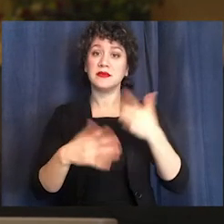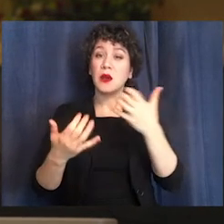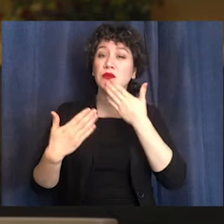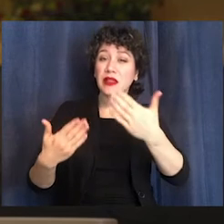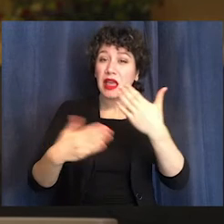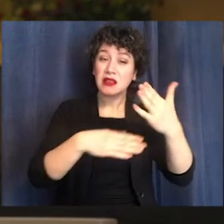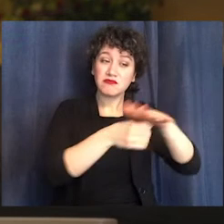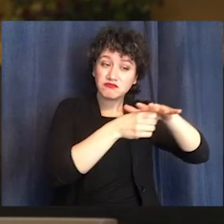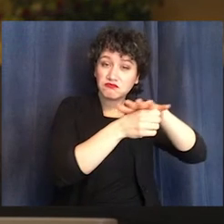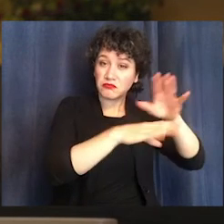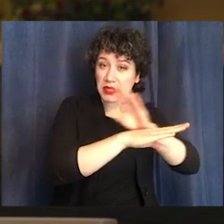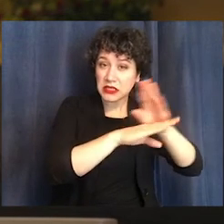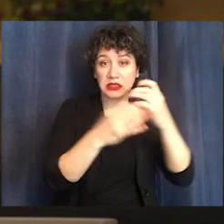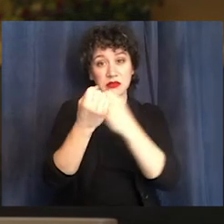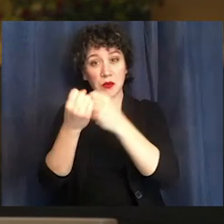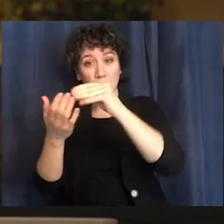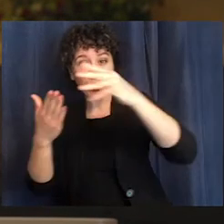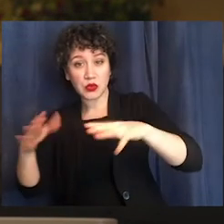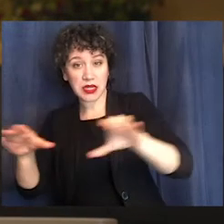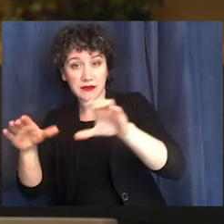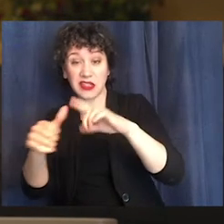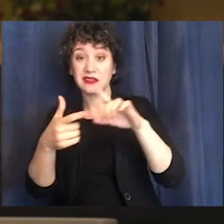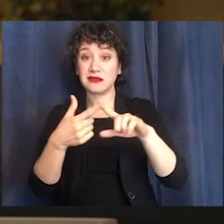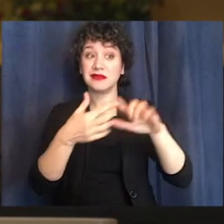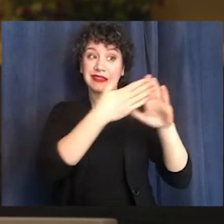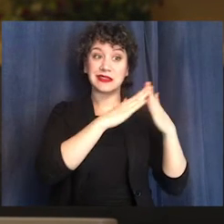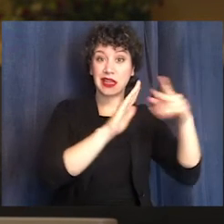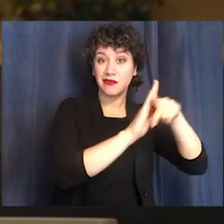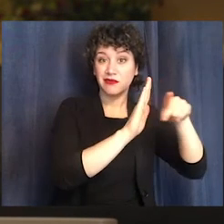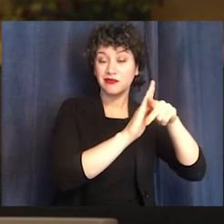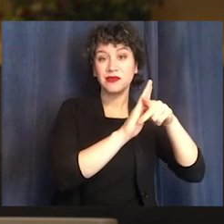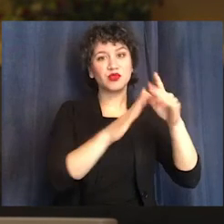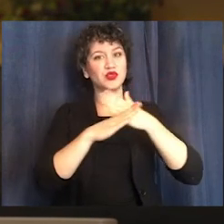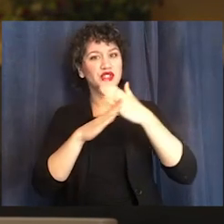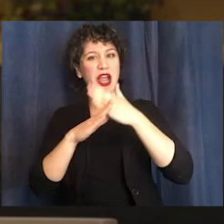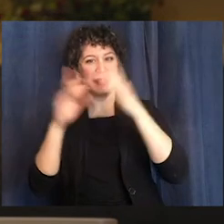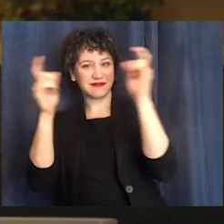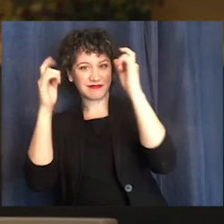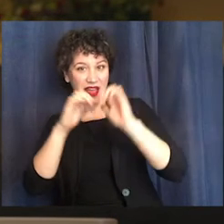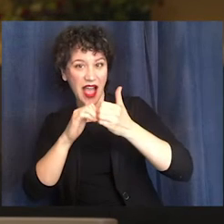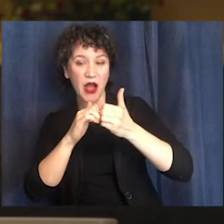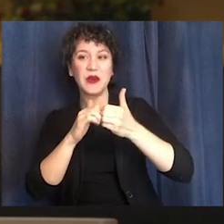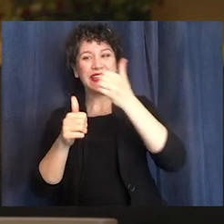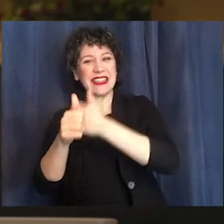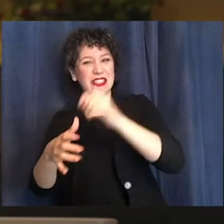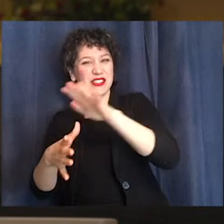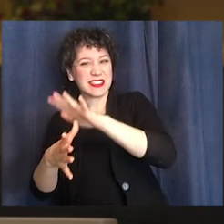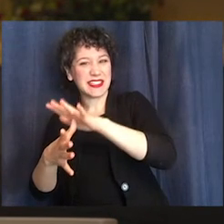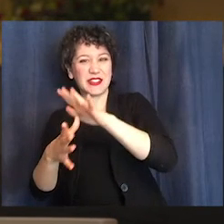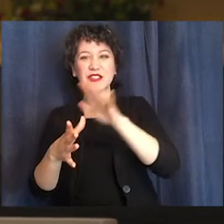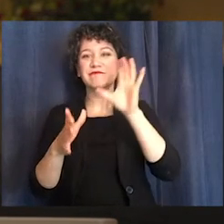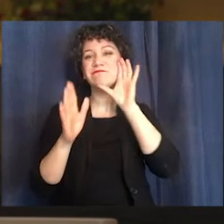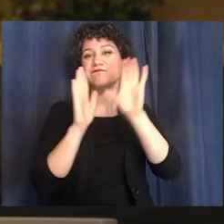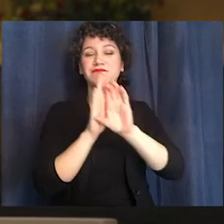students' activities, for the city of Palmer for sharing in the celebration of the graduates by hanging pictures of each graduate down Main